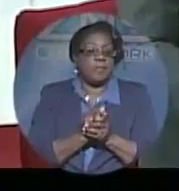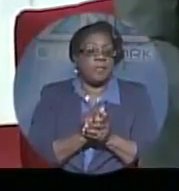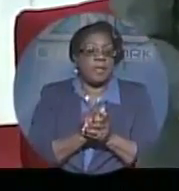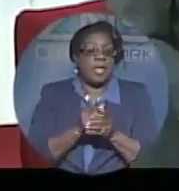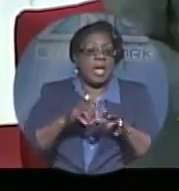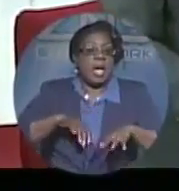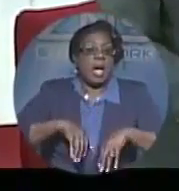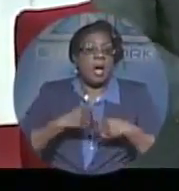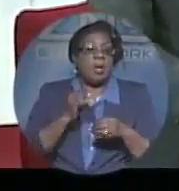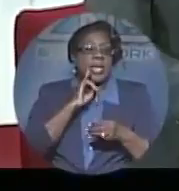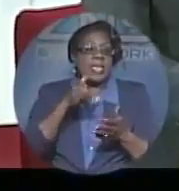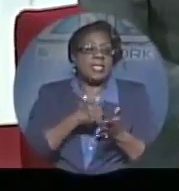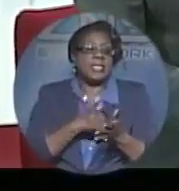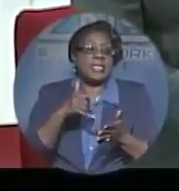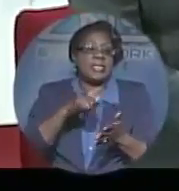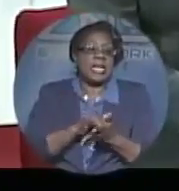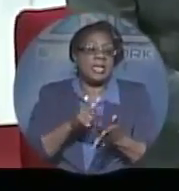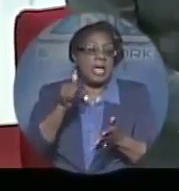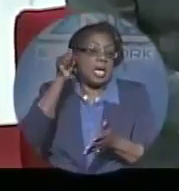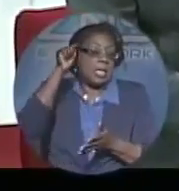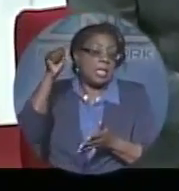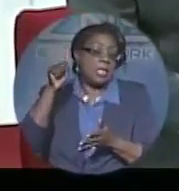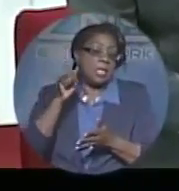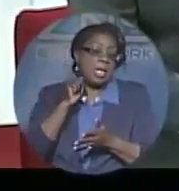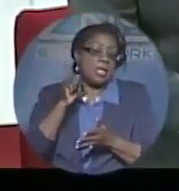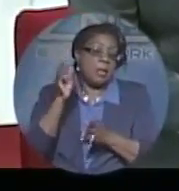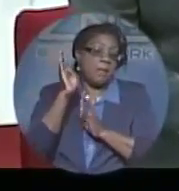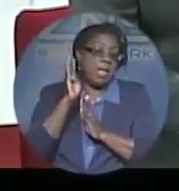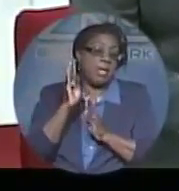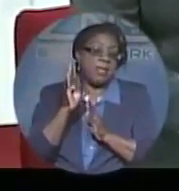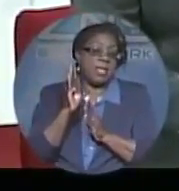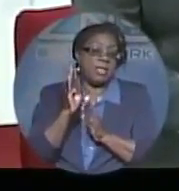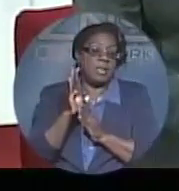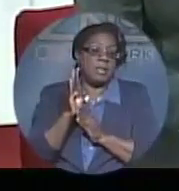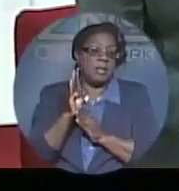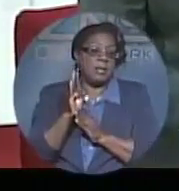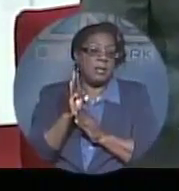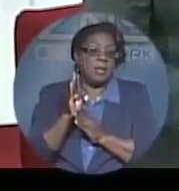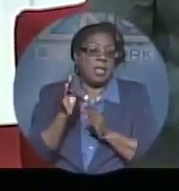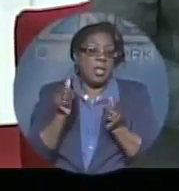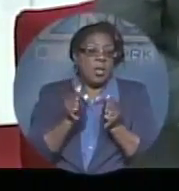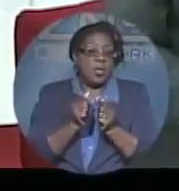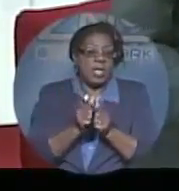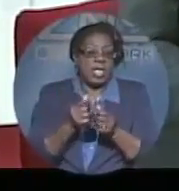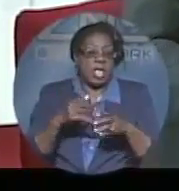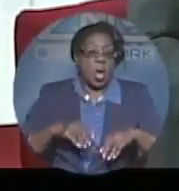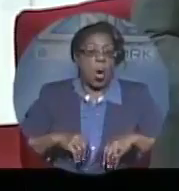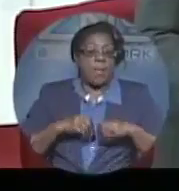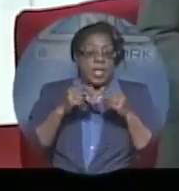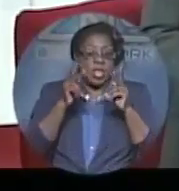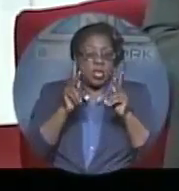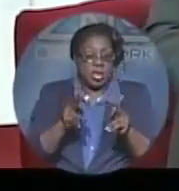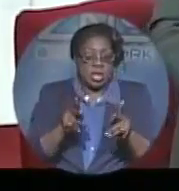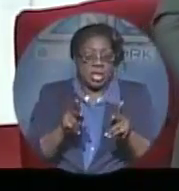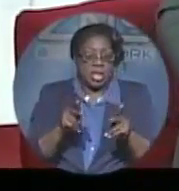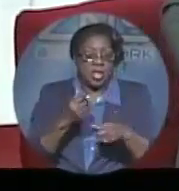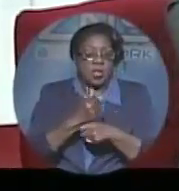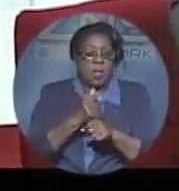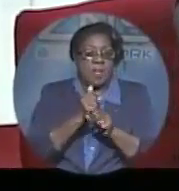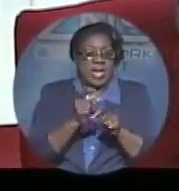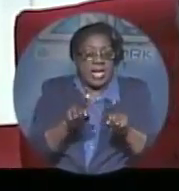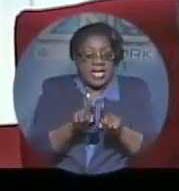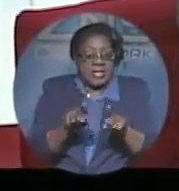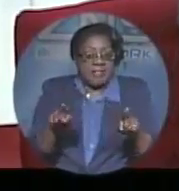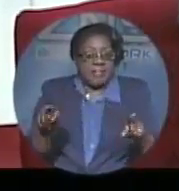How is it that an adult Bahamian with the opportunity to make a difference in